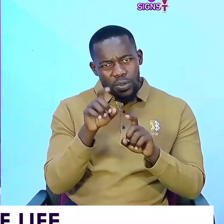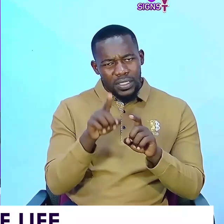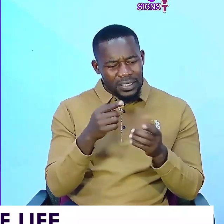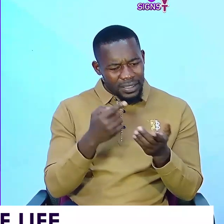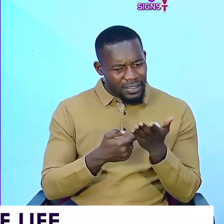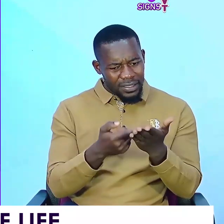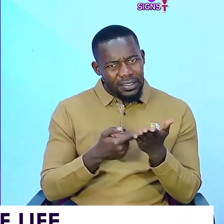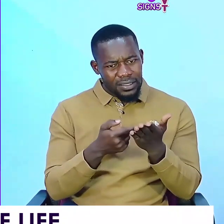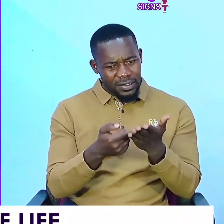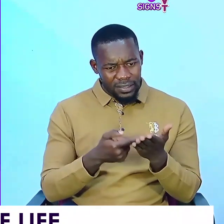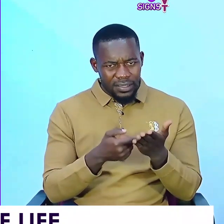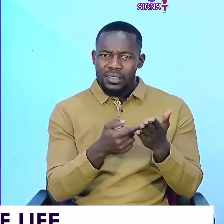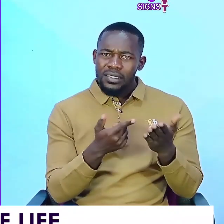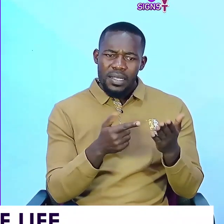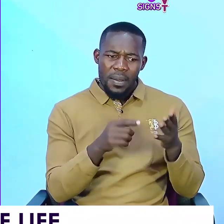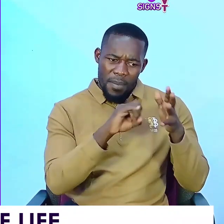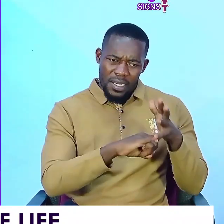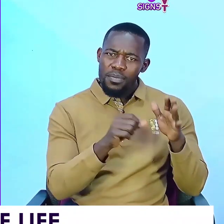your broken relationship in public?